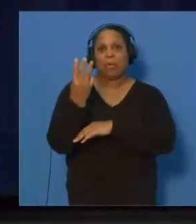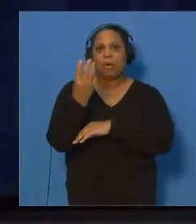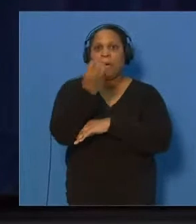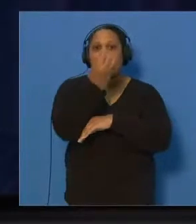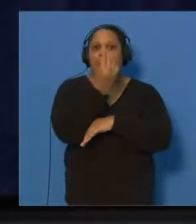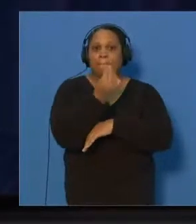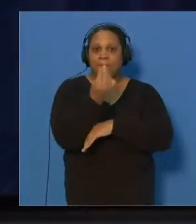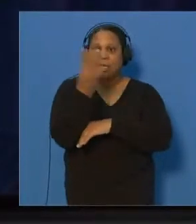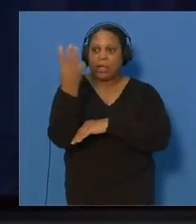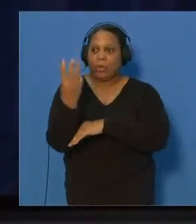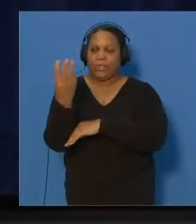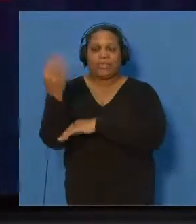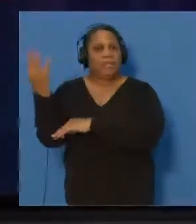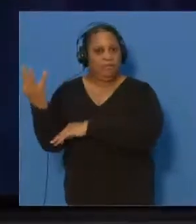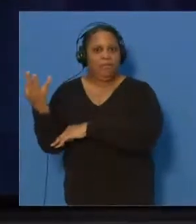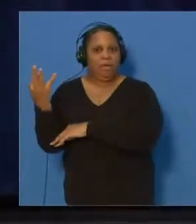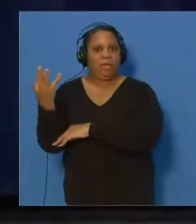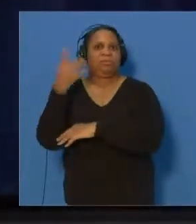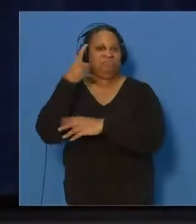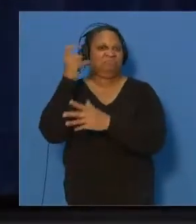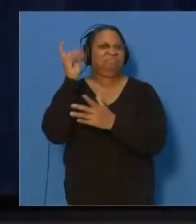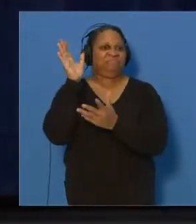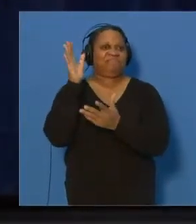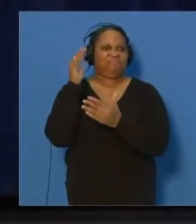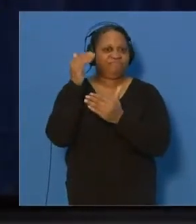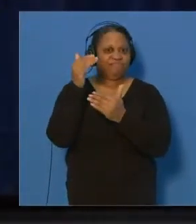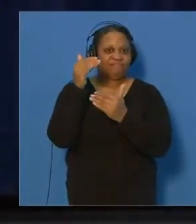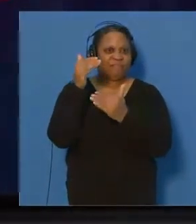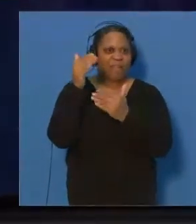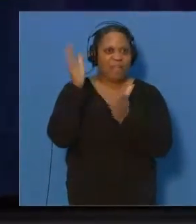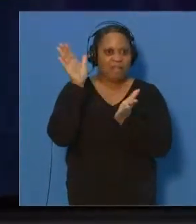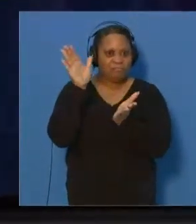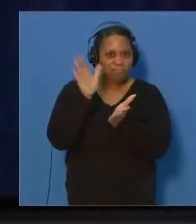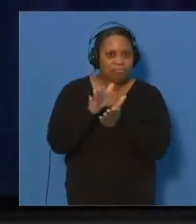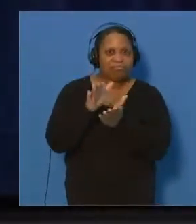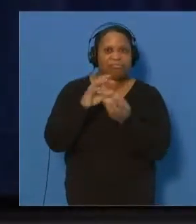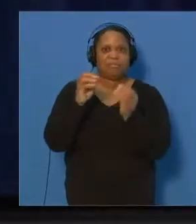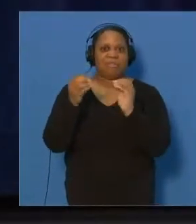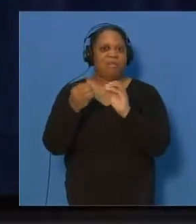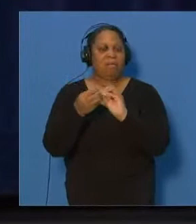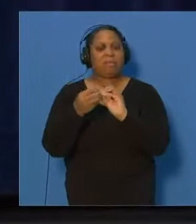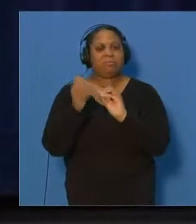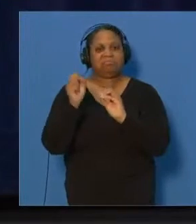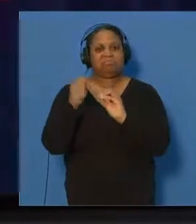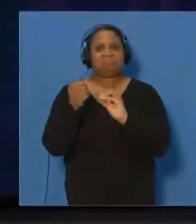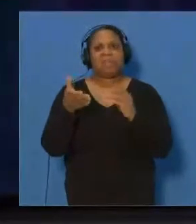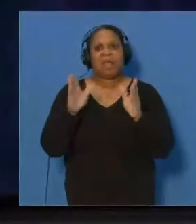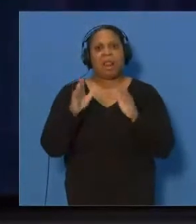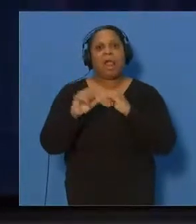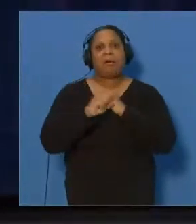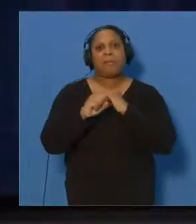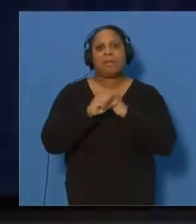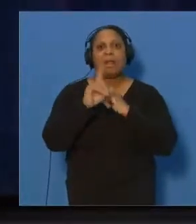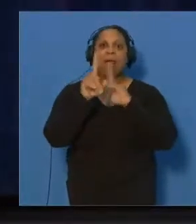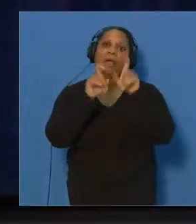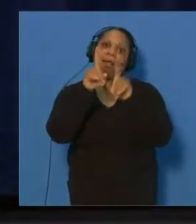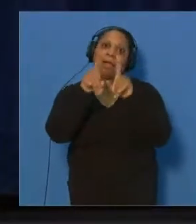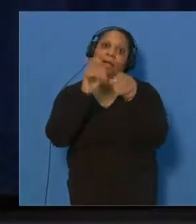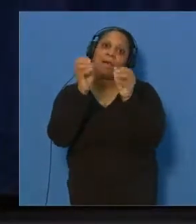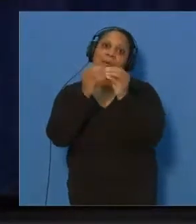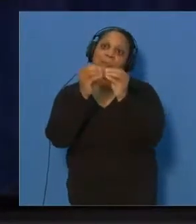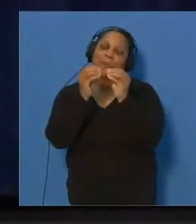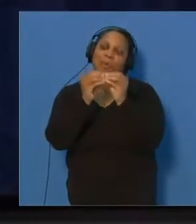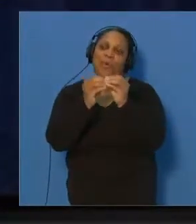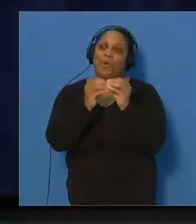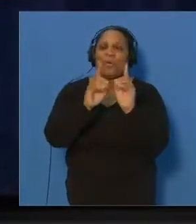and Friday. Given the reduction of the number of press conferences, we will certainly allow members of the media to ask more questions